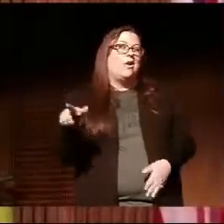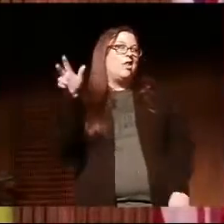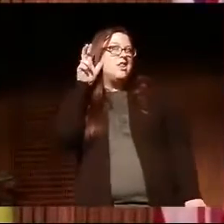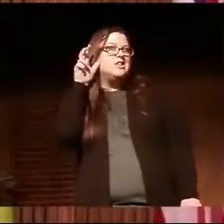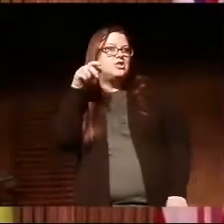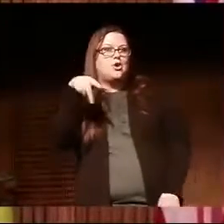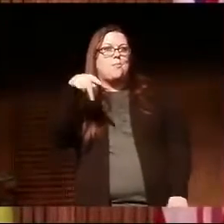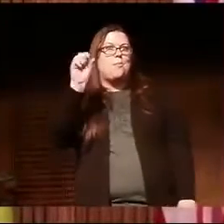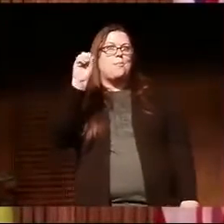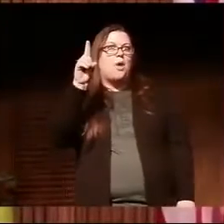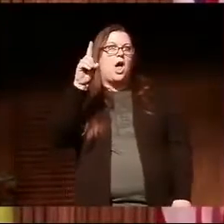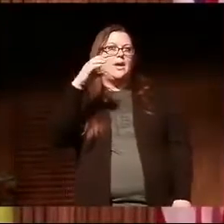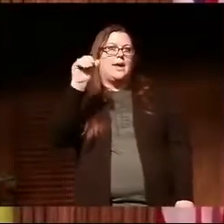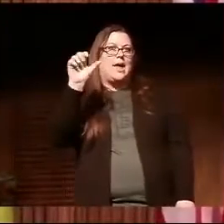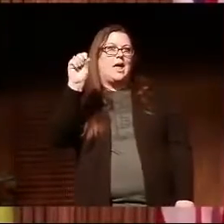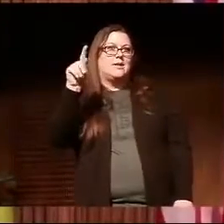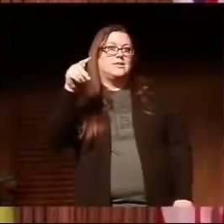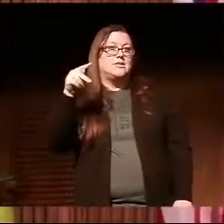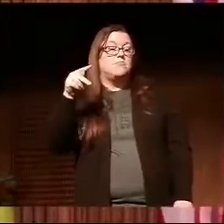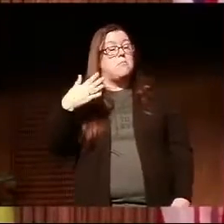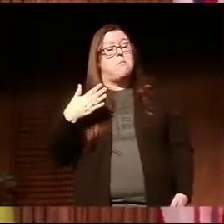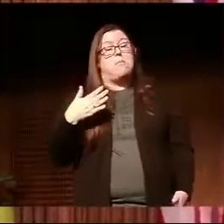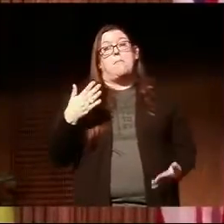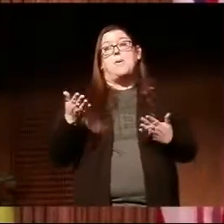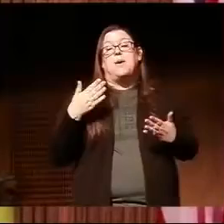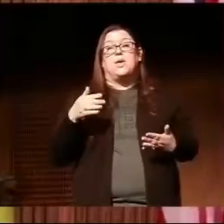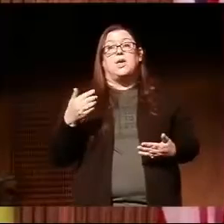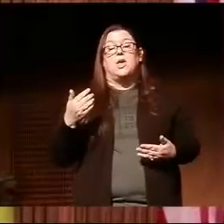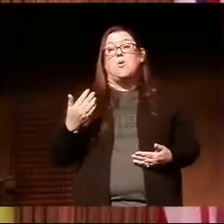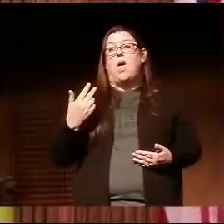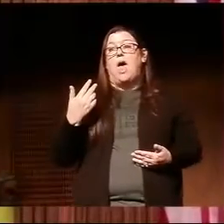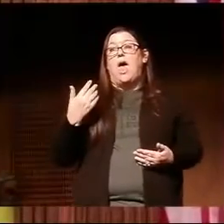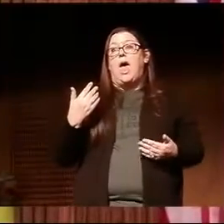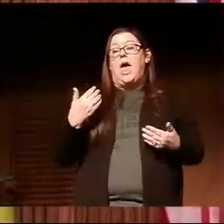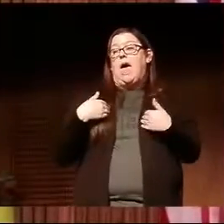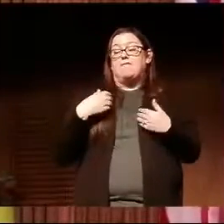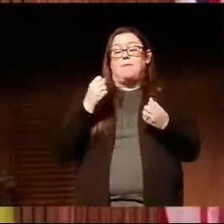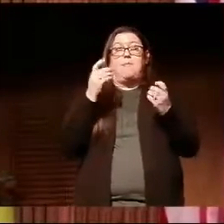You may have a lot of viewers on YouTube.